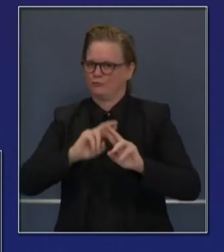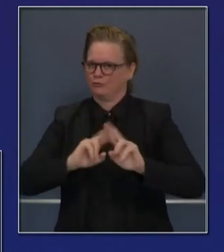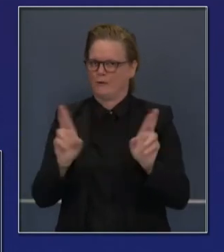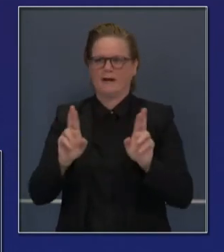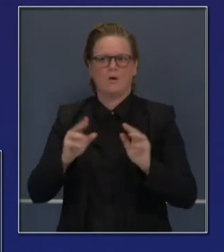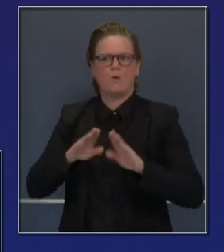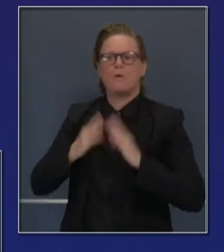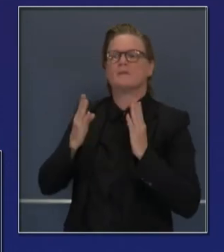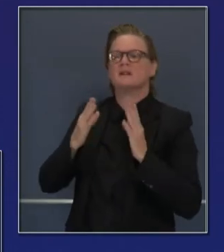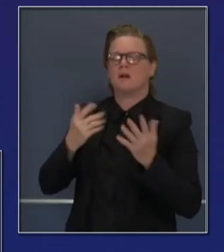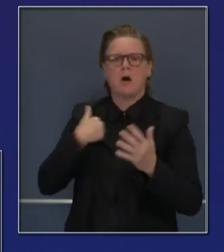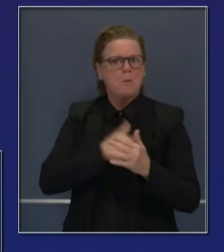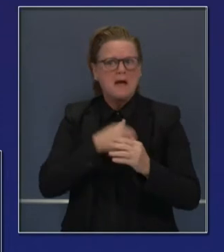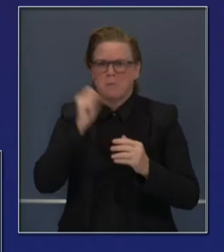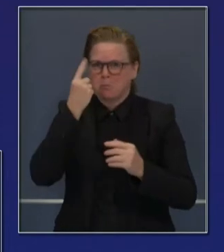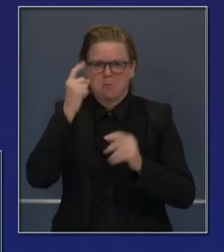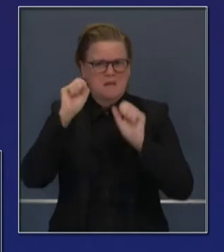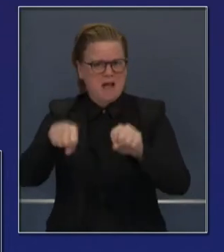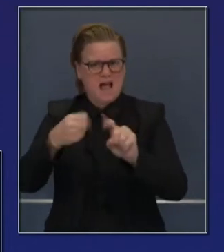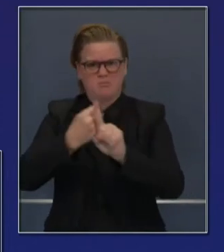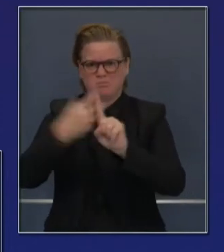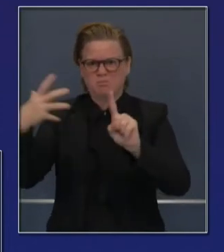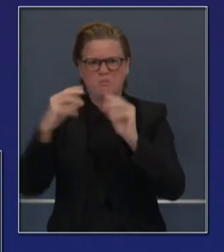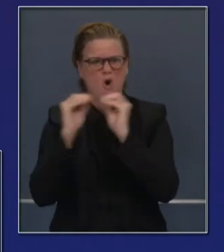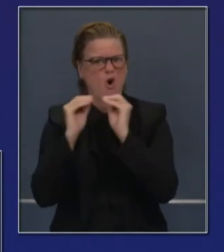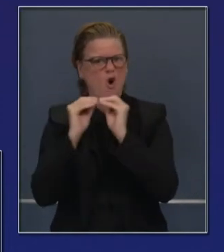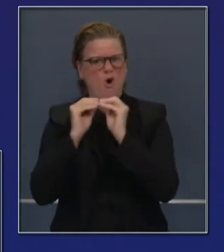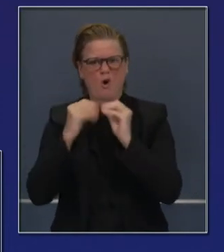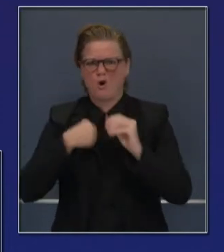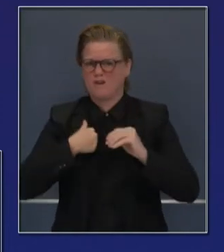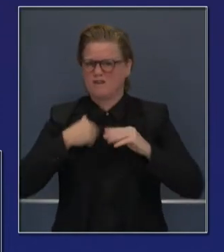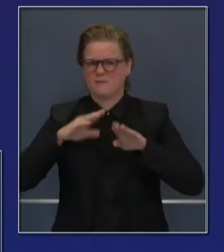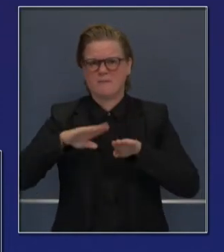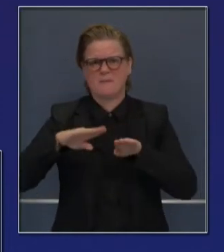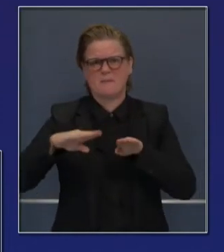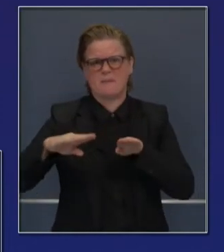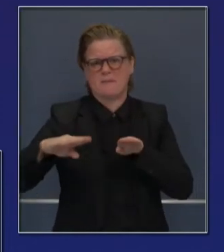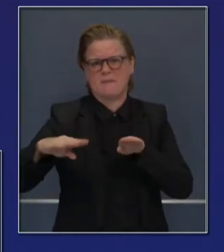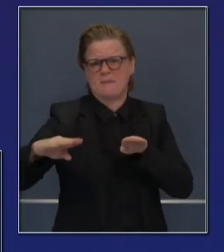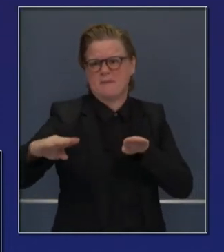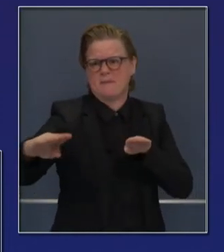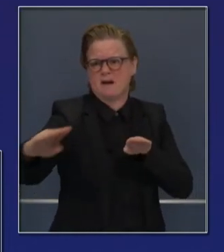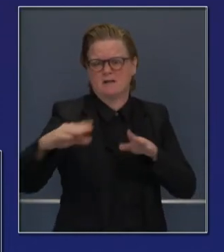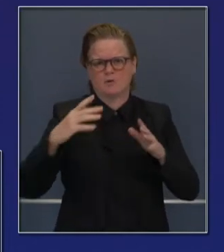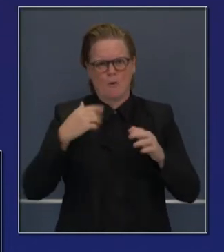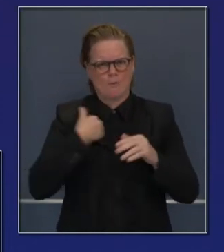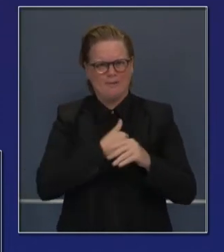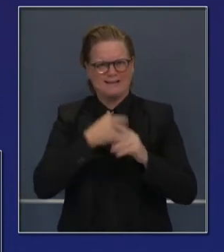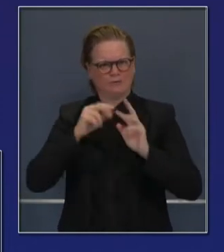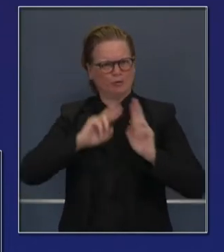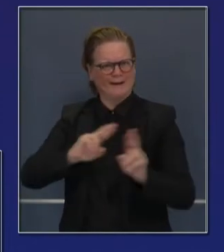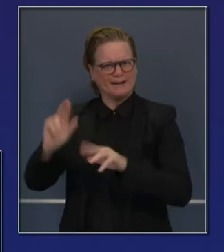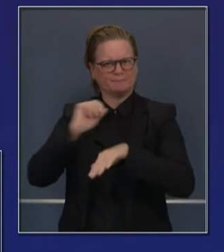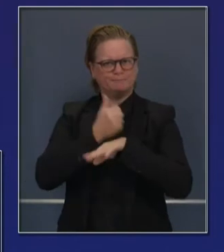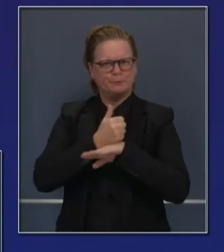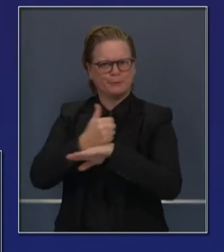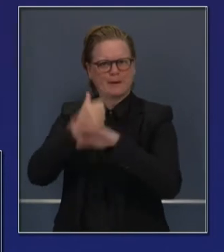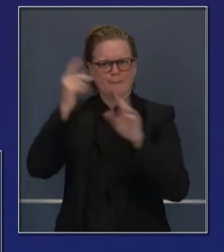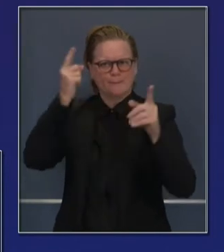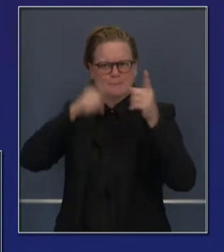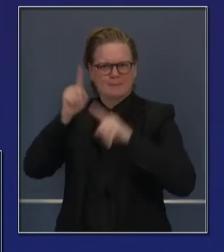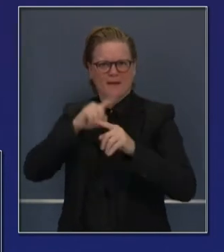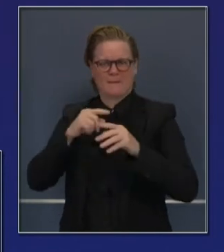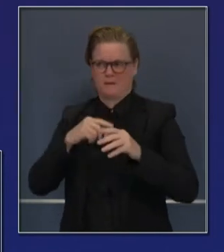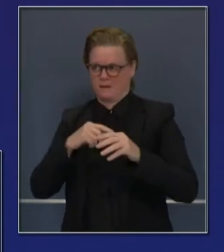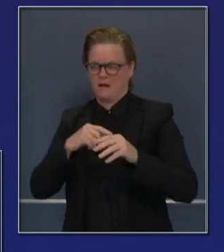But nonetheless, this capacity has been formalized and organized in a way that we are prepared if indeed we